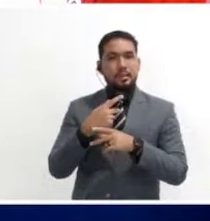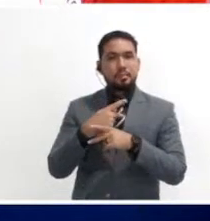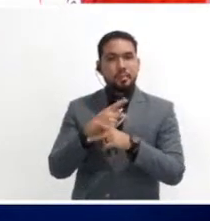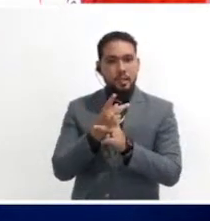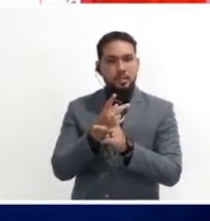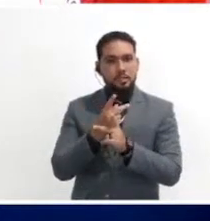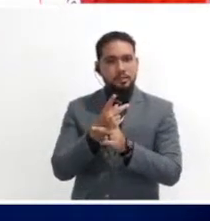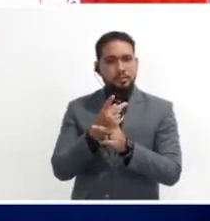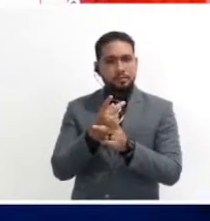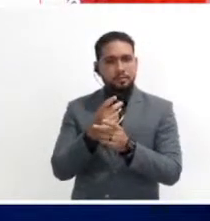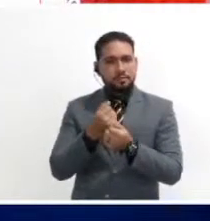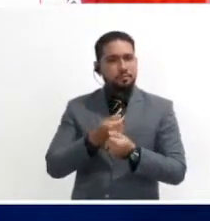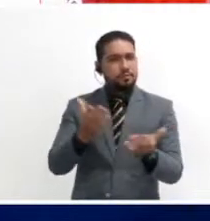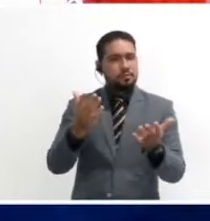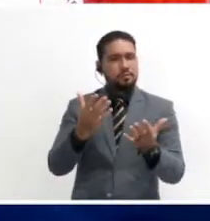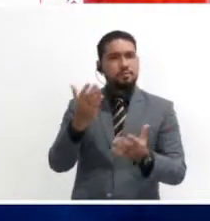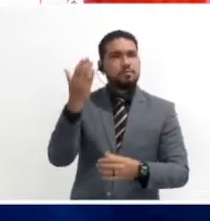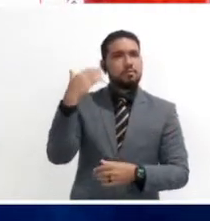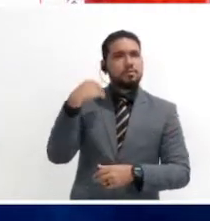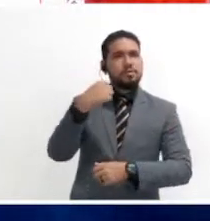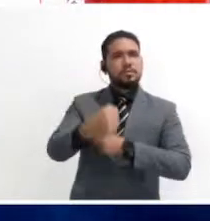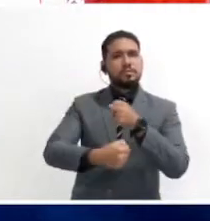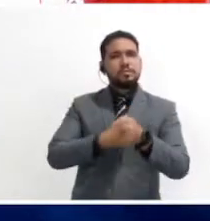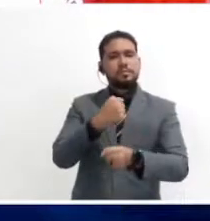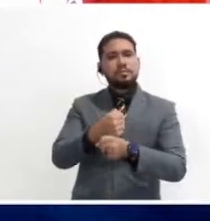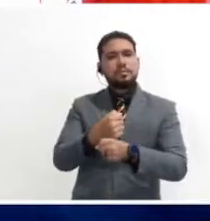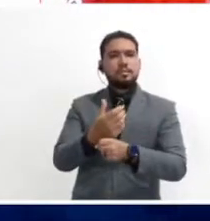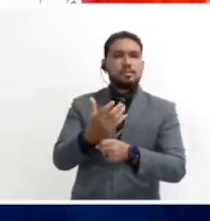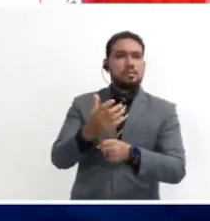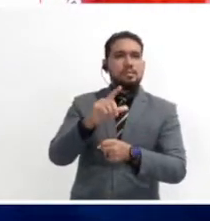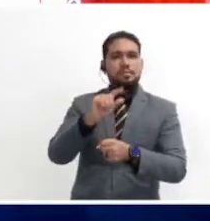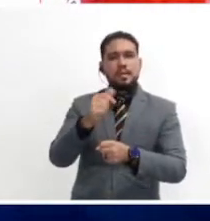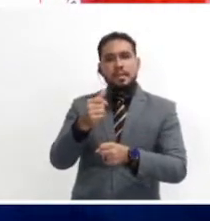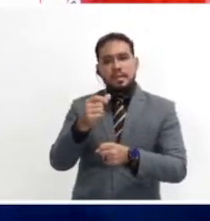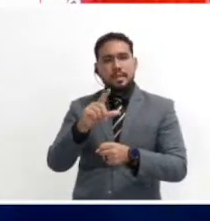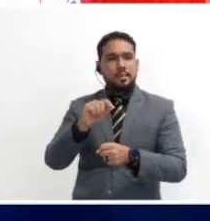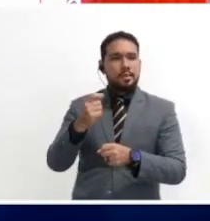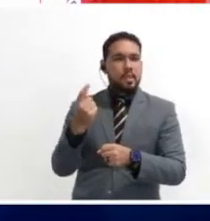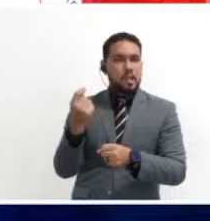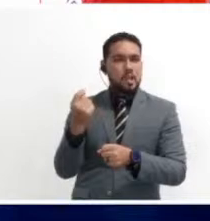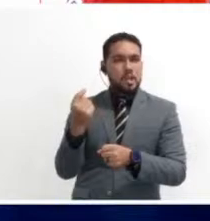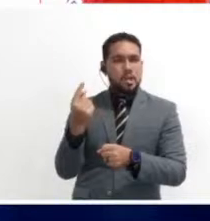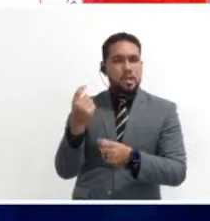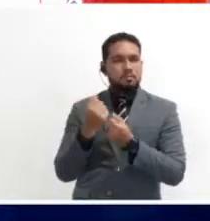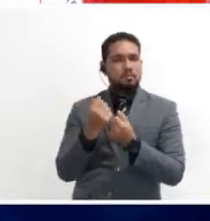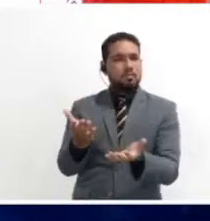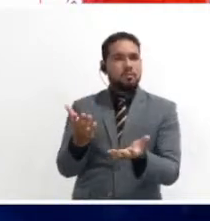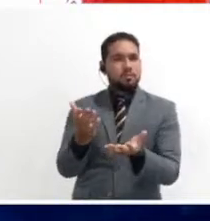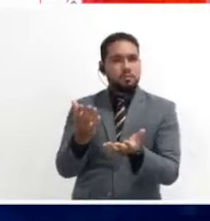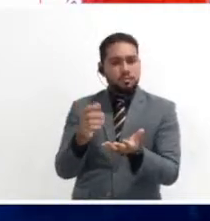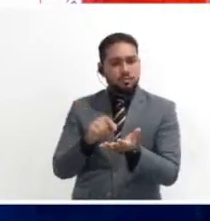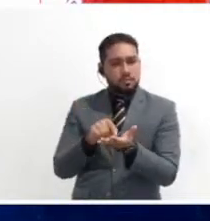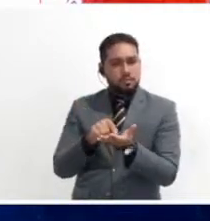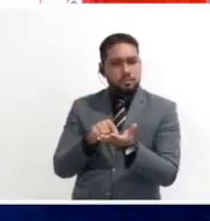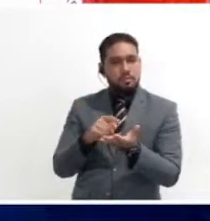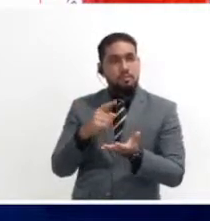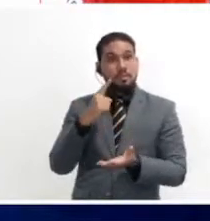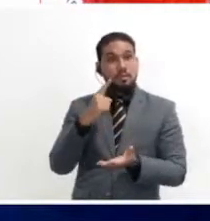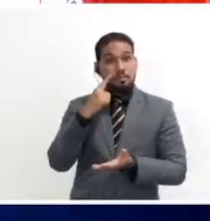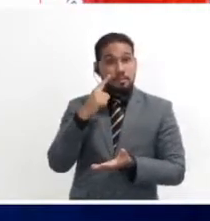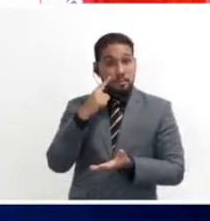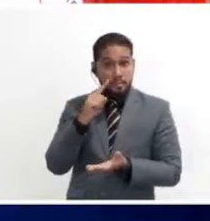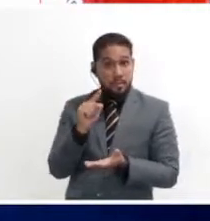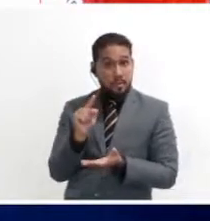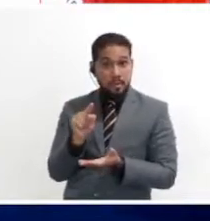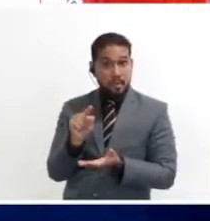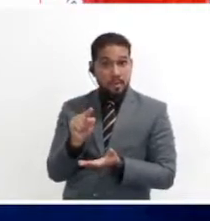2010, 2011, I guess it's listed there. And it kind of shows you this concept where the